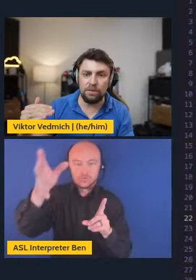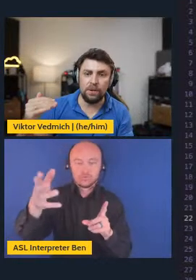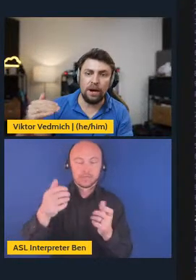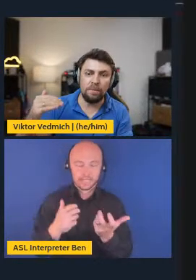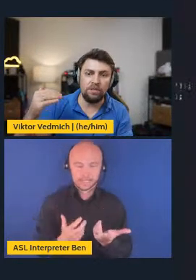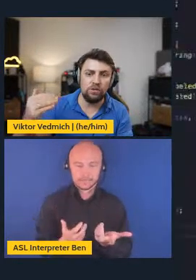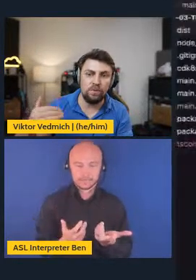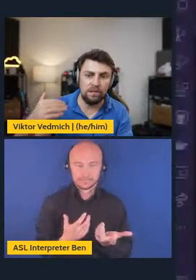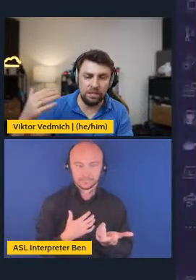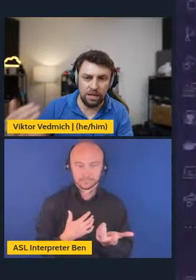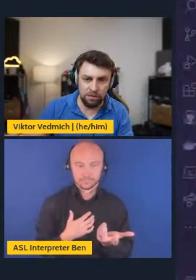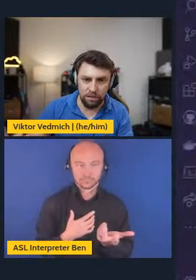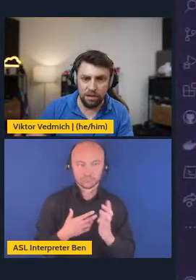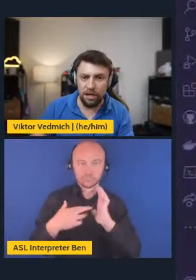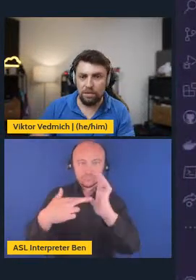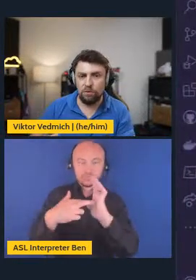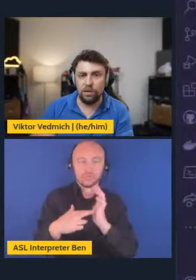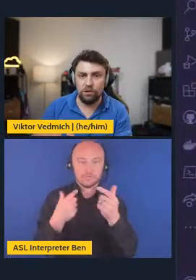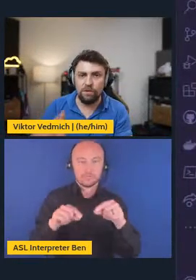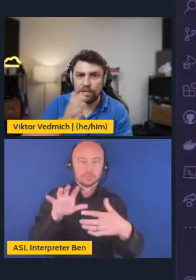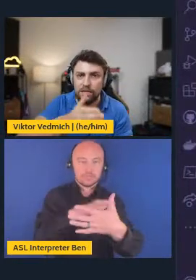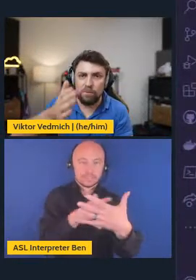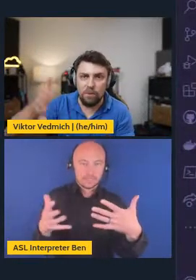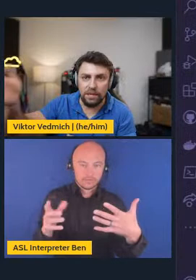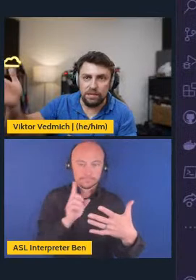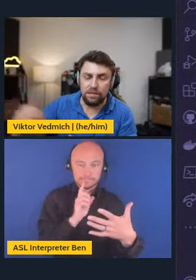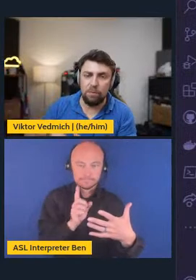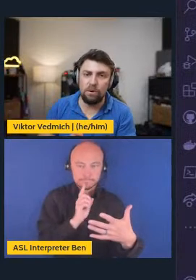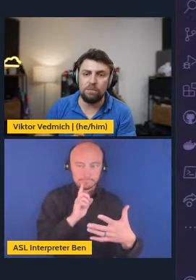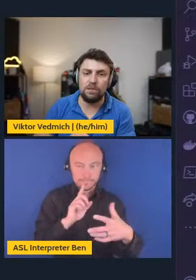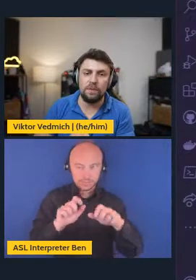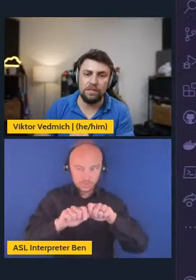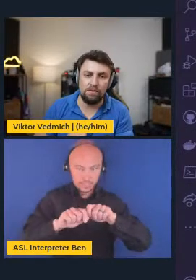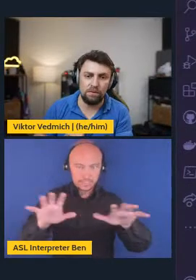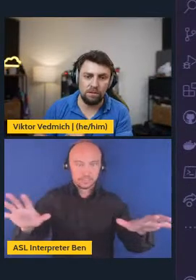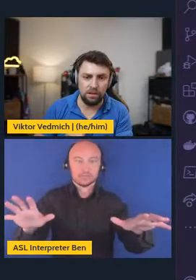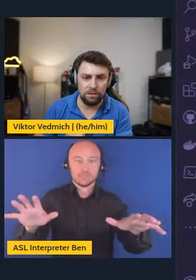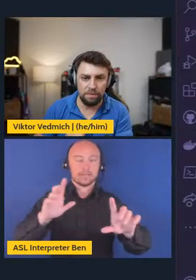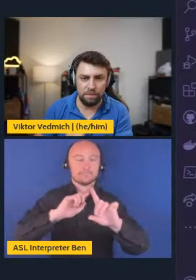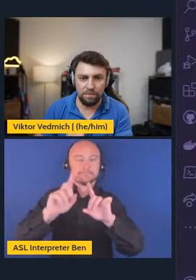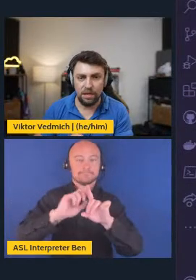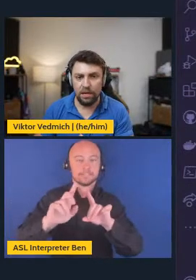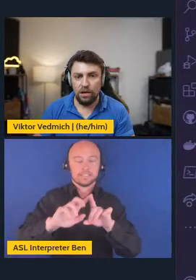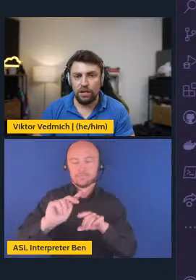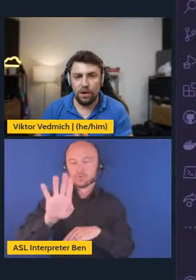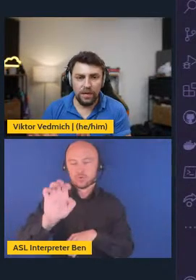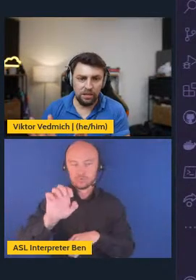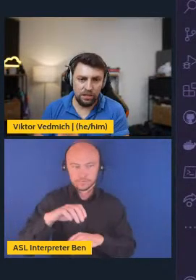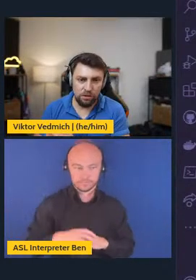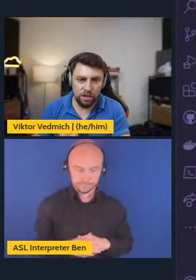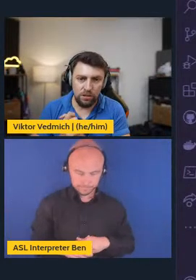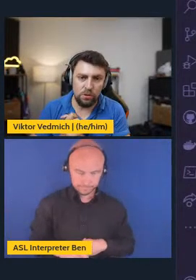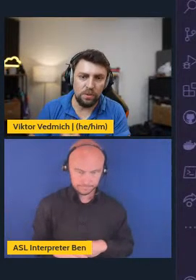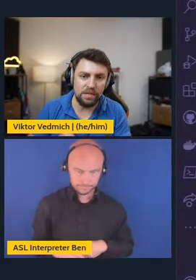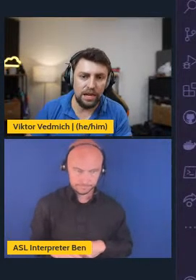and requirements during the scheduling to make sure that I spread these ports between different nodes. Okay, we continue with cache